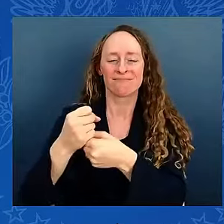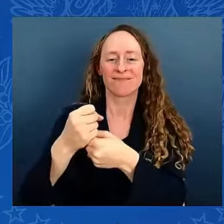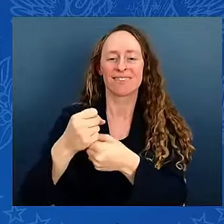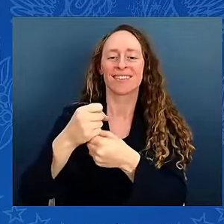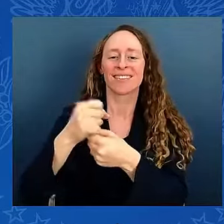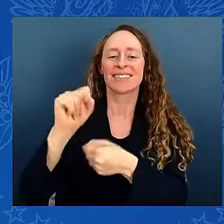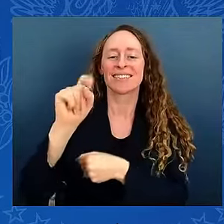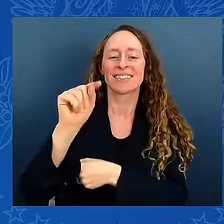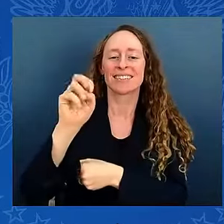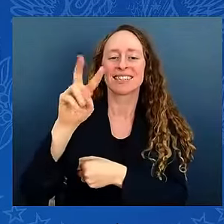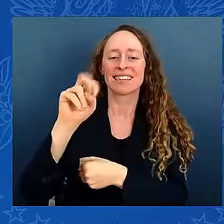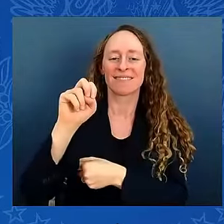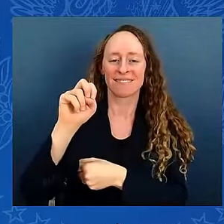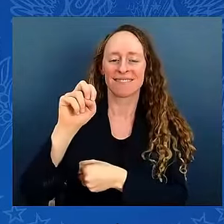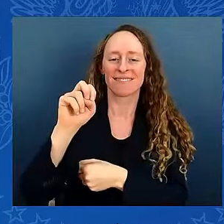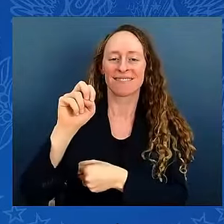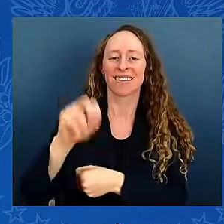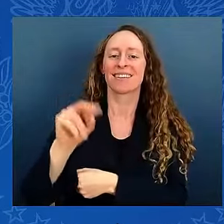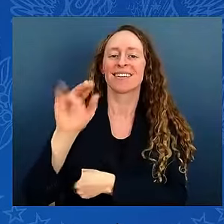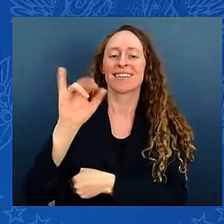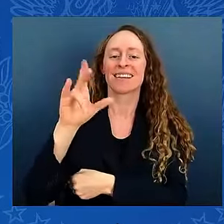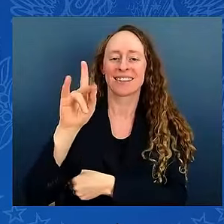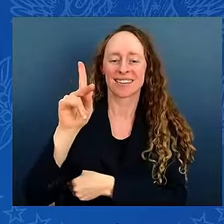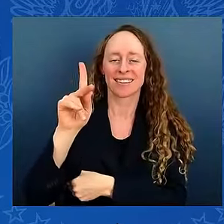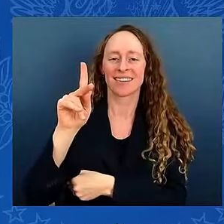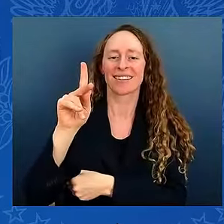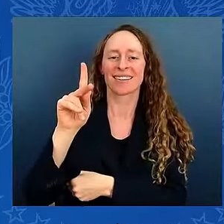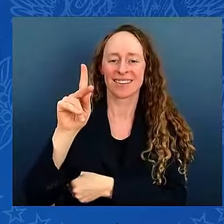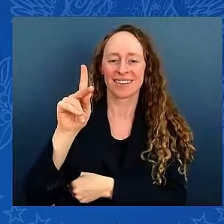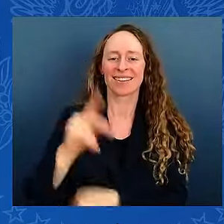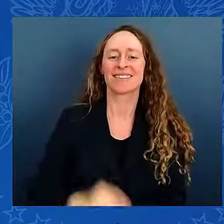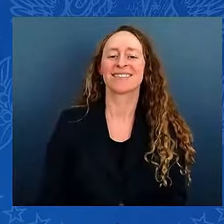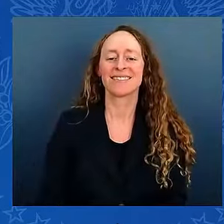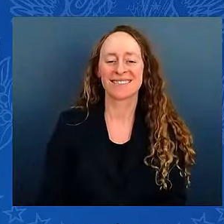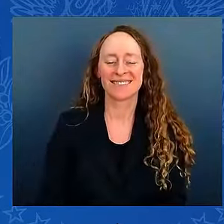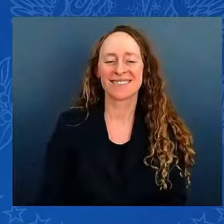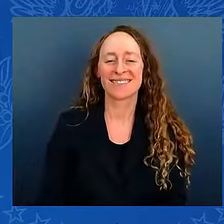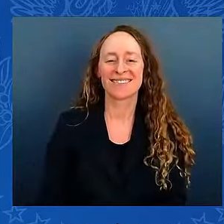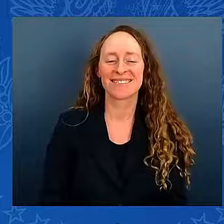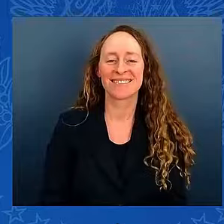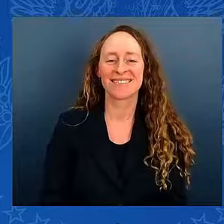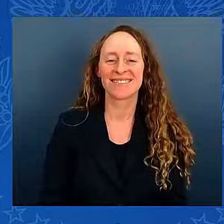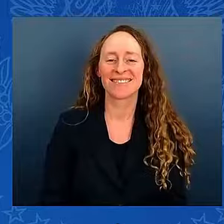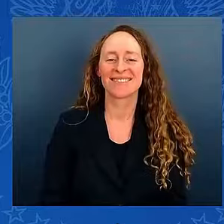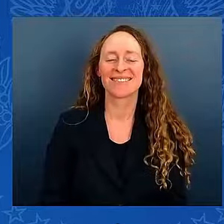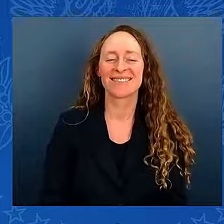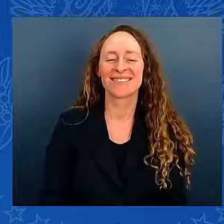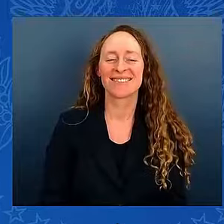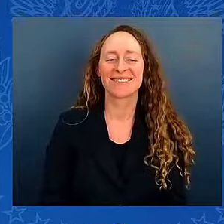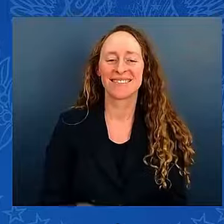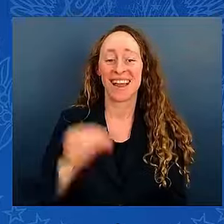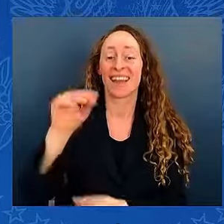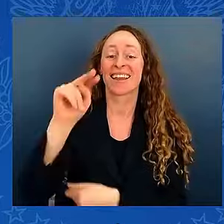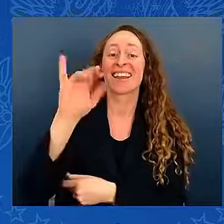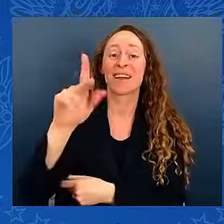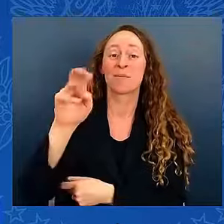to present a gift on behalf of Team USA and the U.S. Olympic and Paralympic Committee.